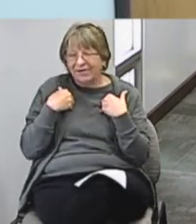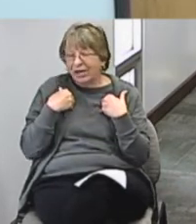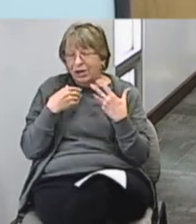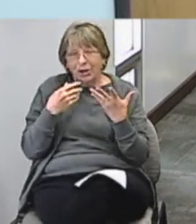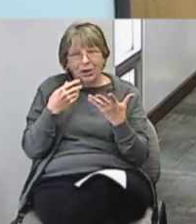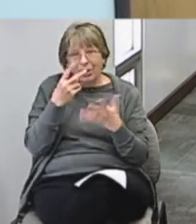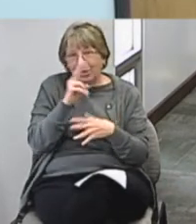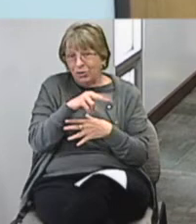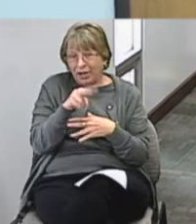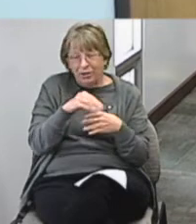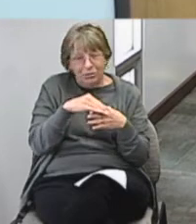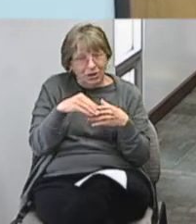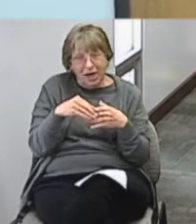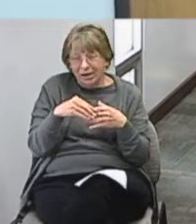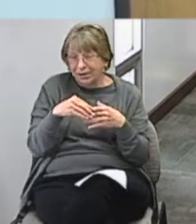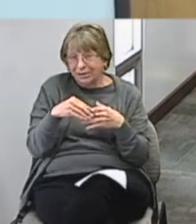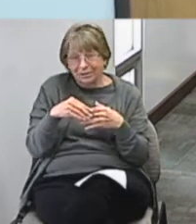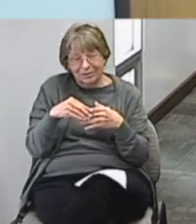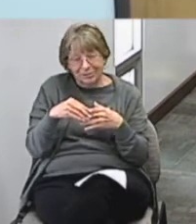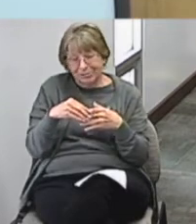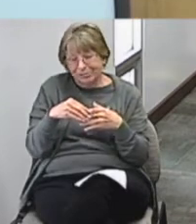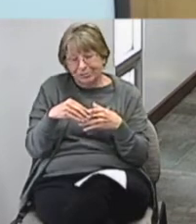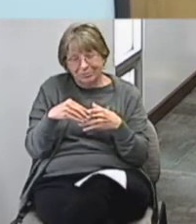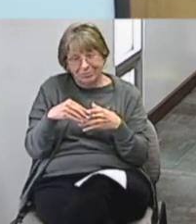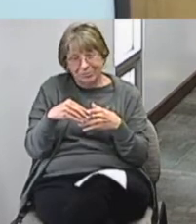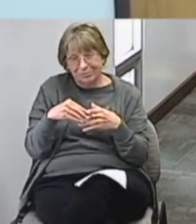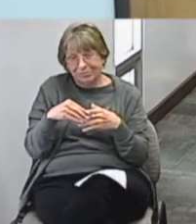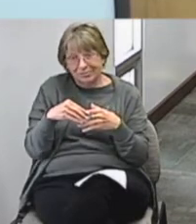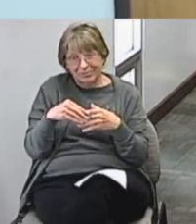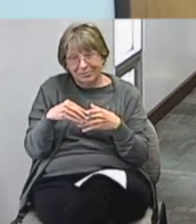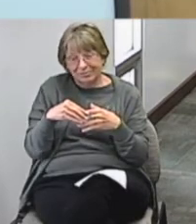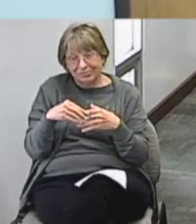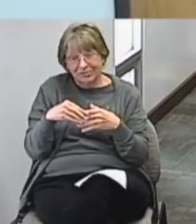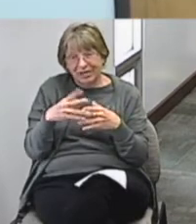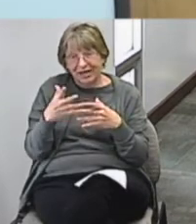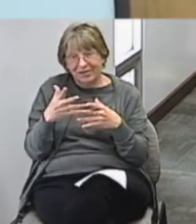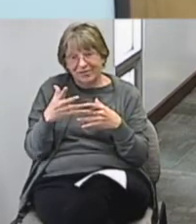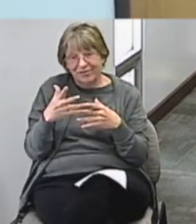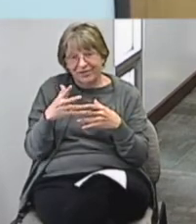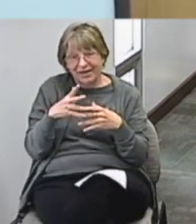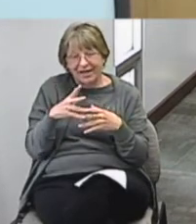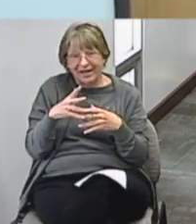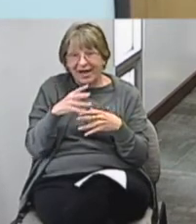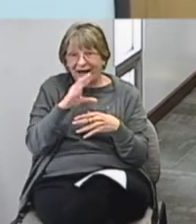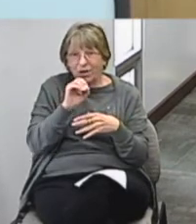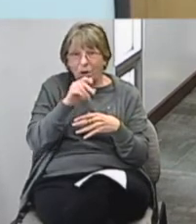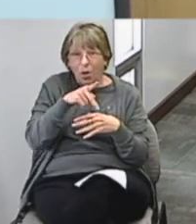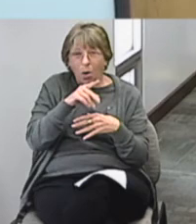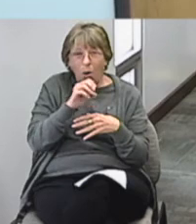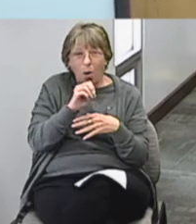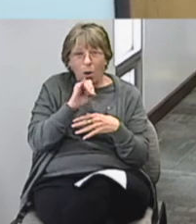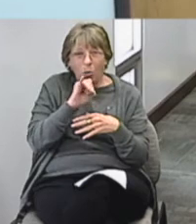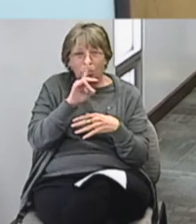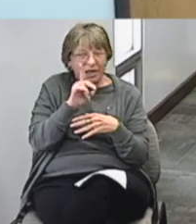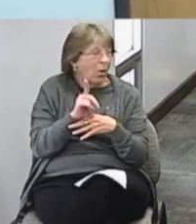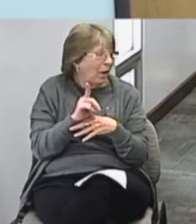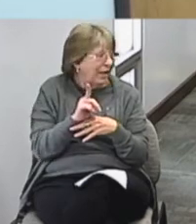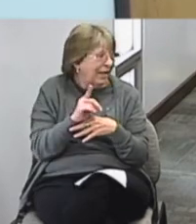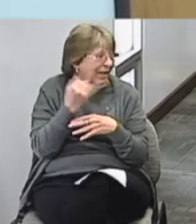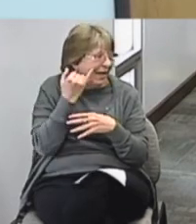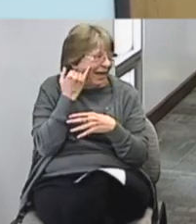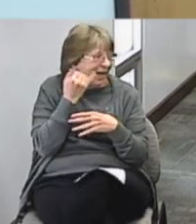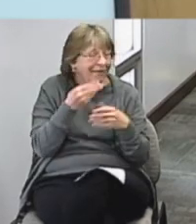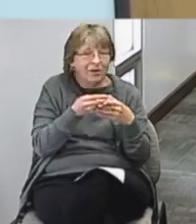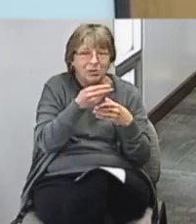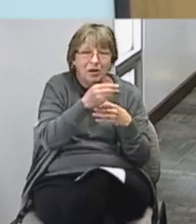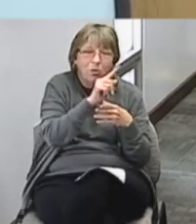treatment. So prevention really makes sense in this. And opioid prevention is for every dollar in prevention, saves $68 in